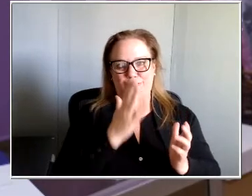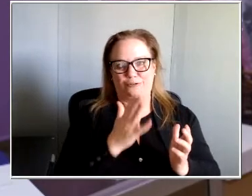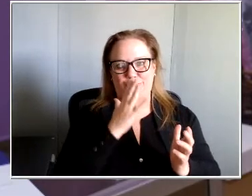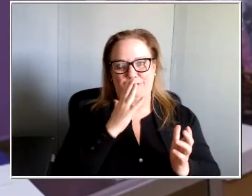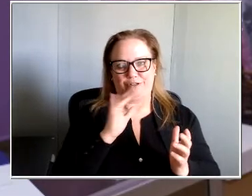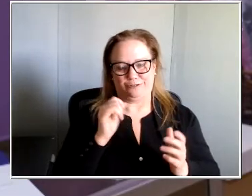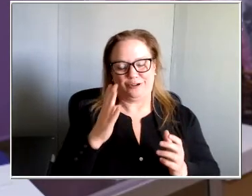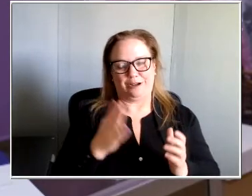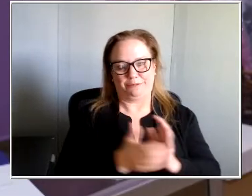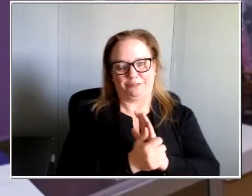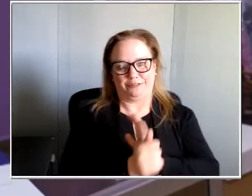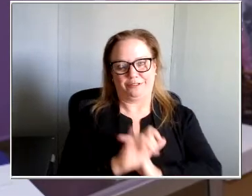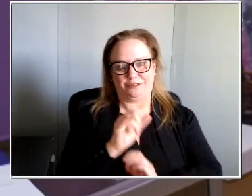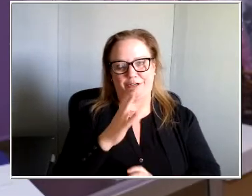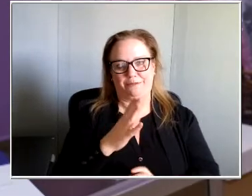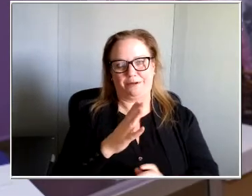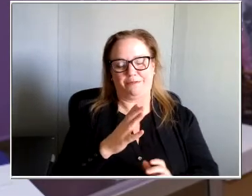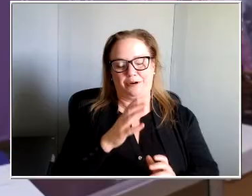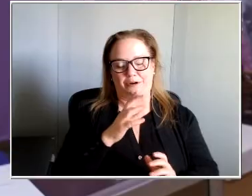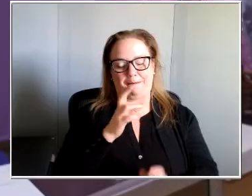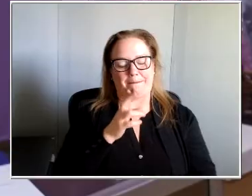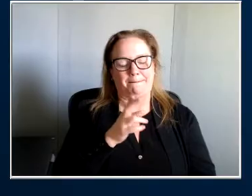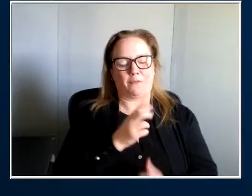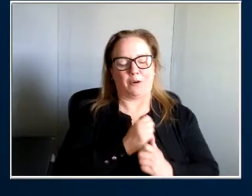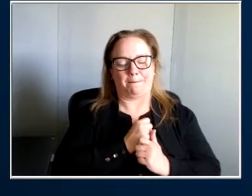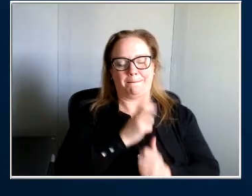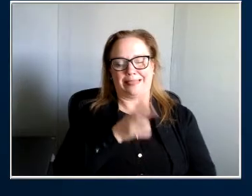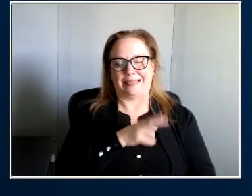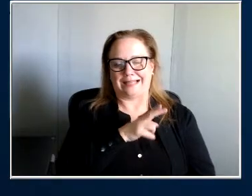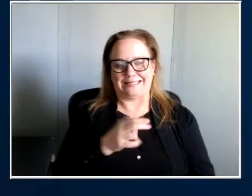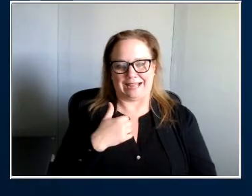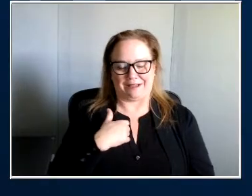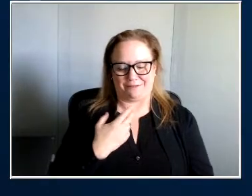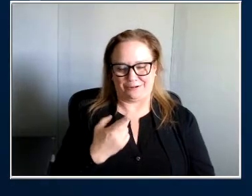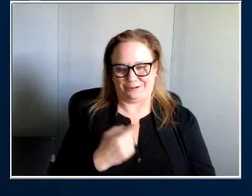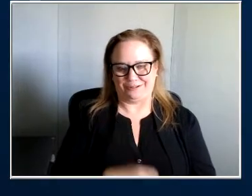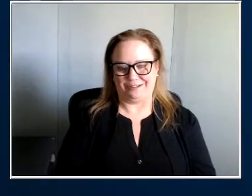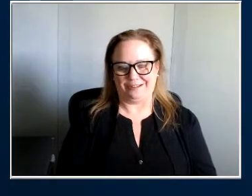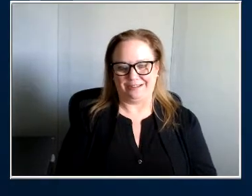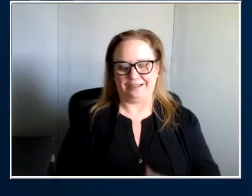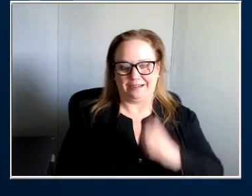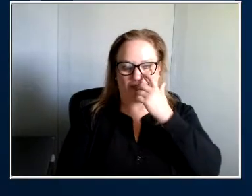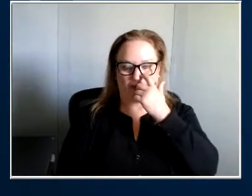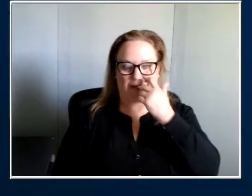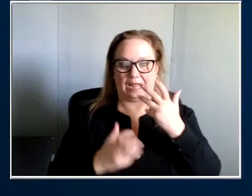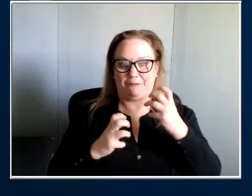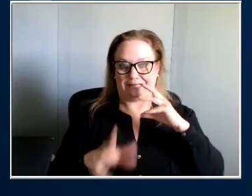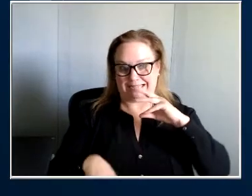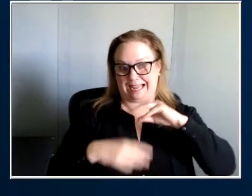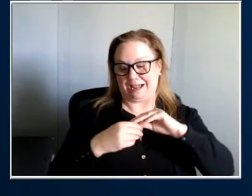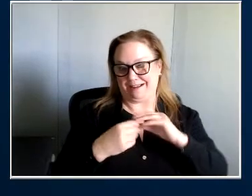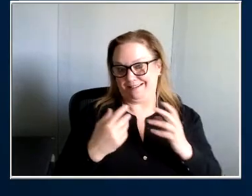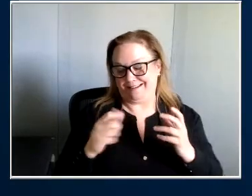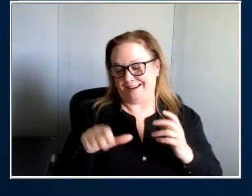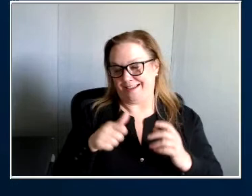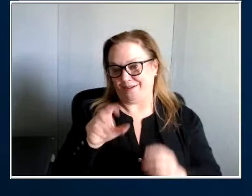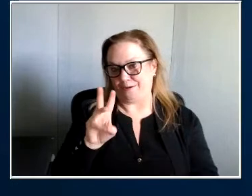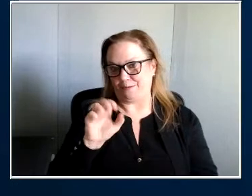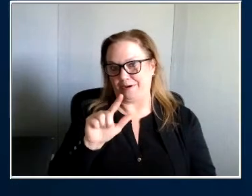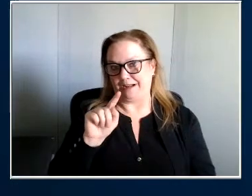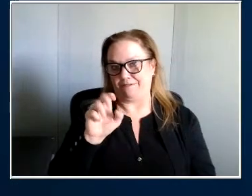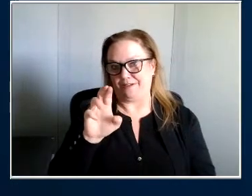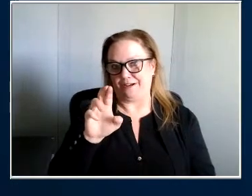job. And so we're blessed to have her here. Yeah, I would like to have another one. Oh, I think